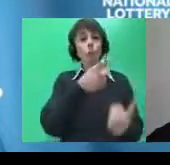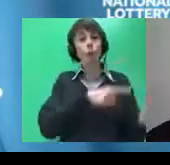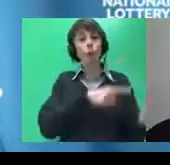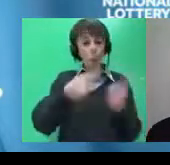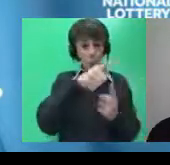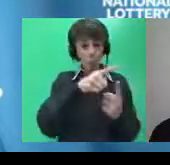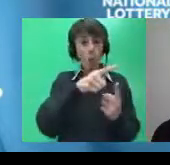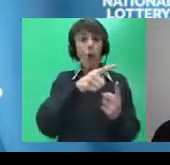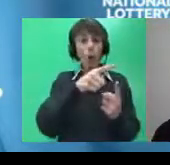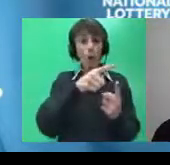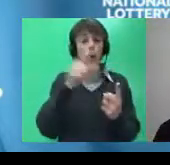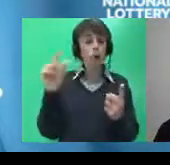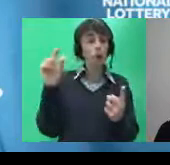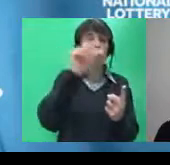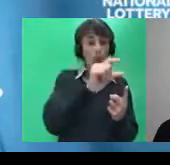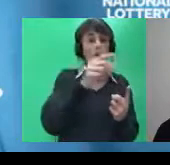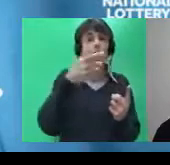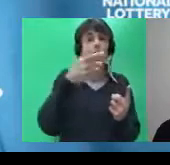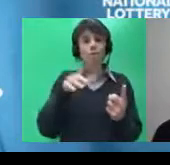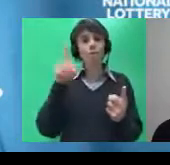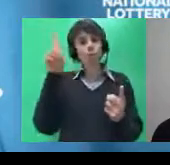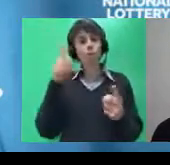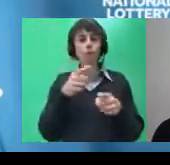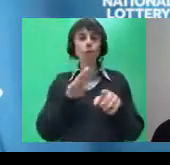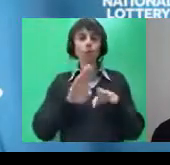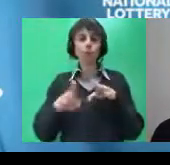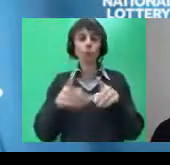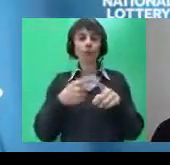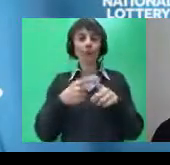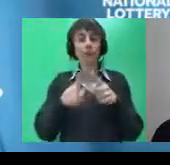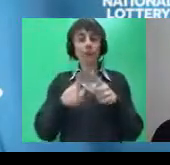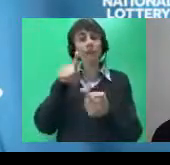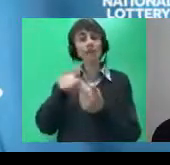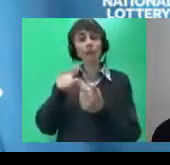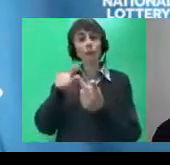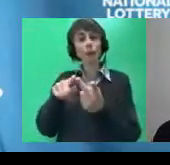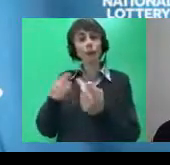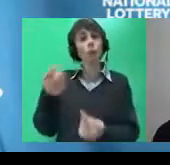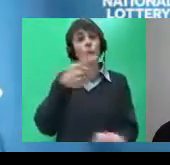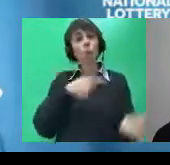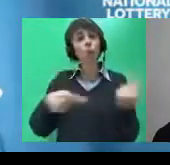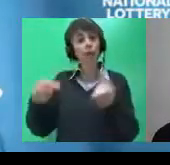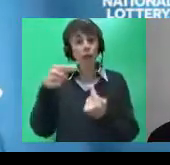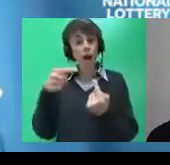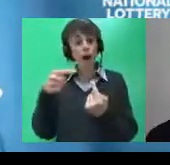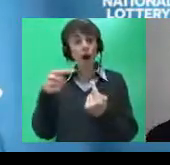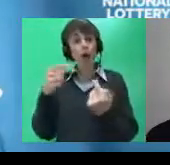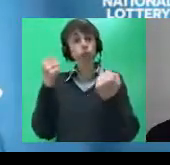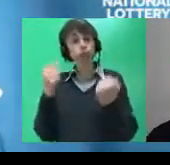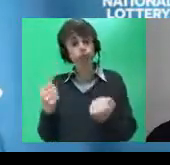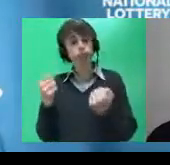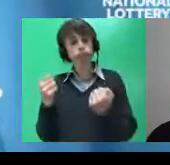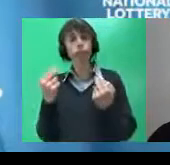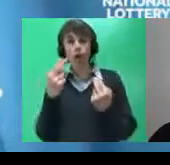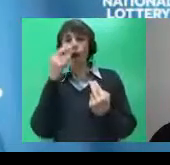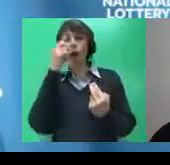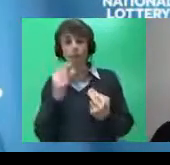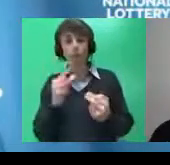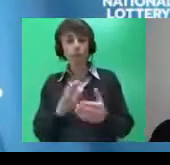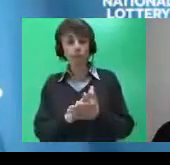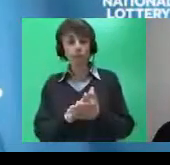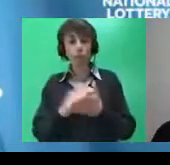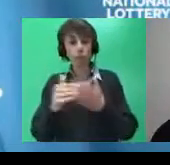And the other is the We Are Undefeatable campaign, which I'm going to talk to you about today, which has been developed in partnership with the charities